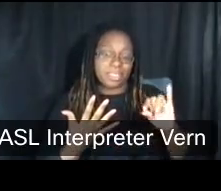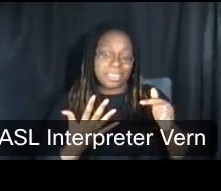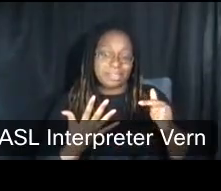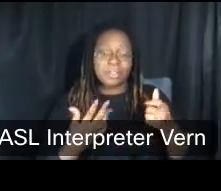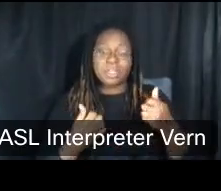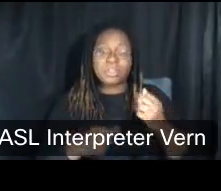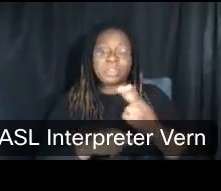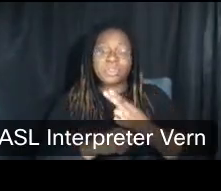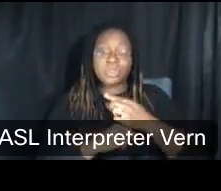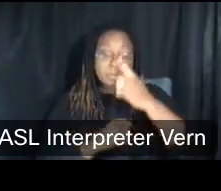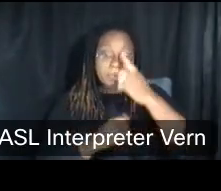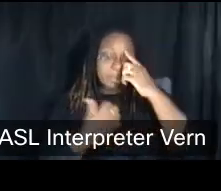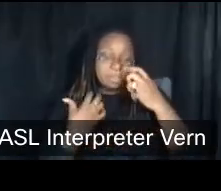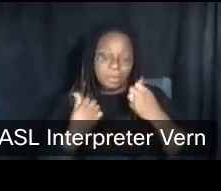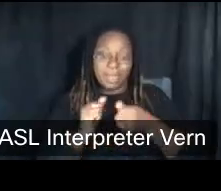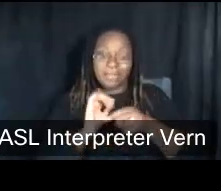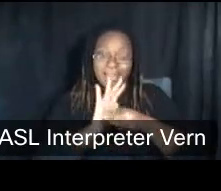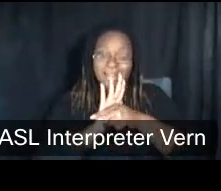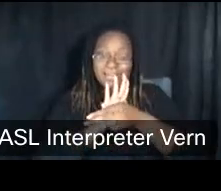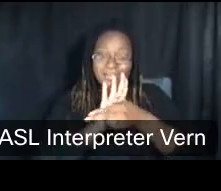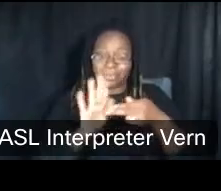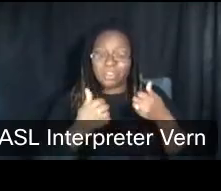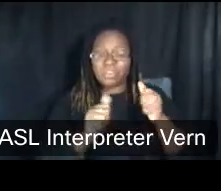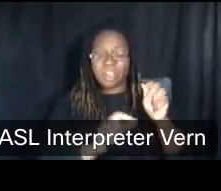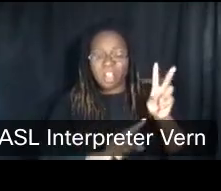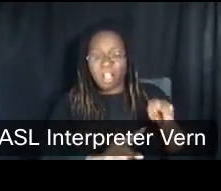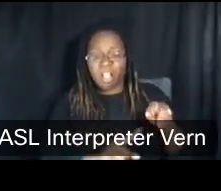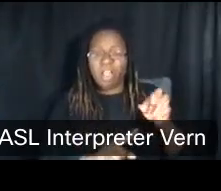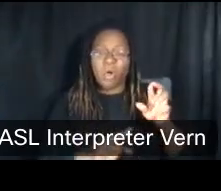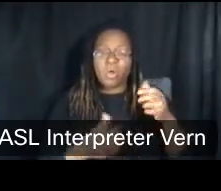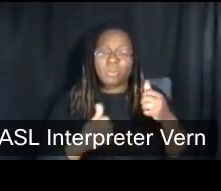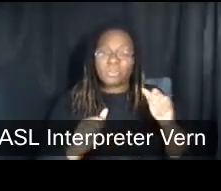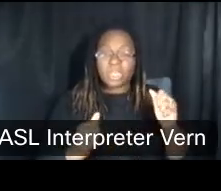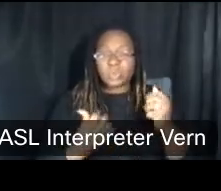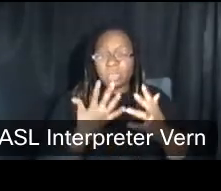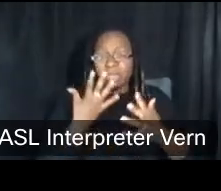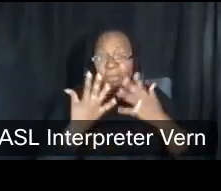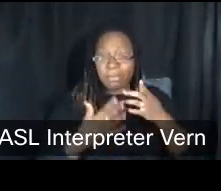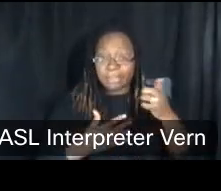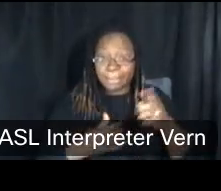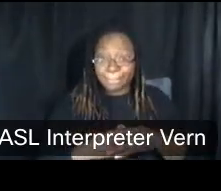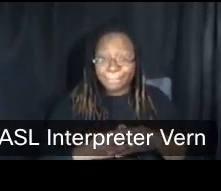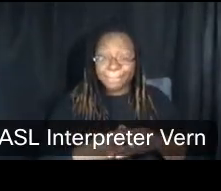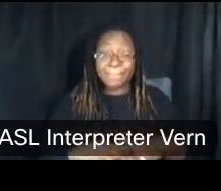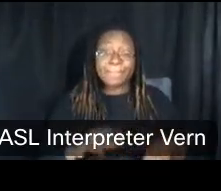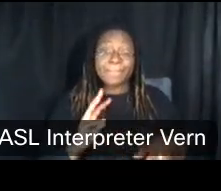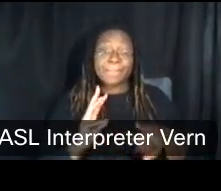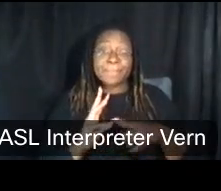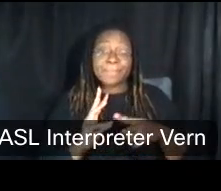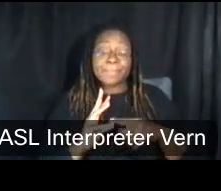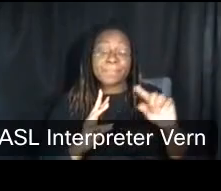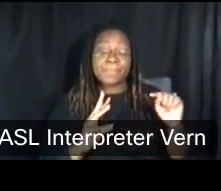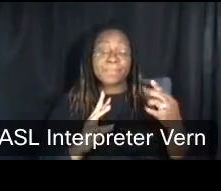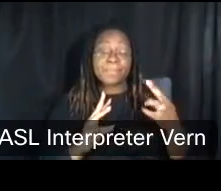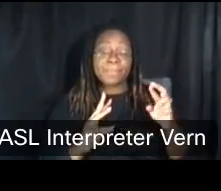or humiliate them with other people. Threatening. Have they ever threatened to have the person committed to